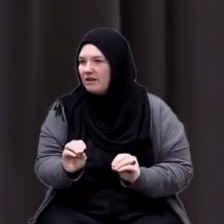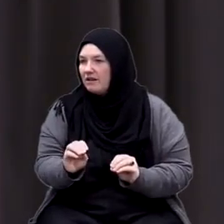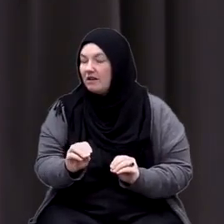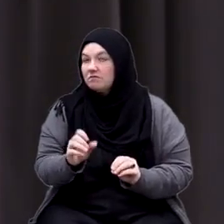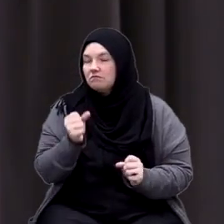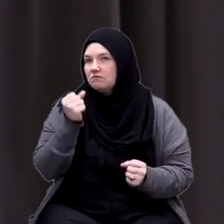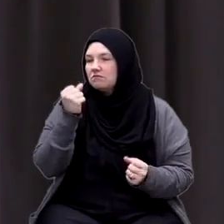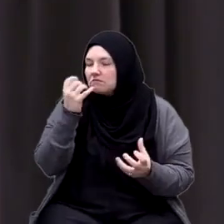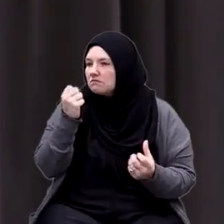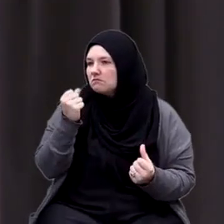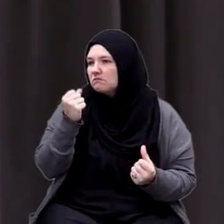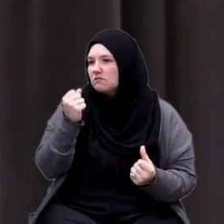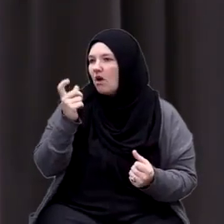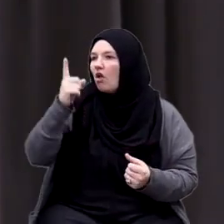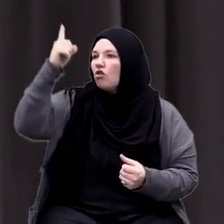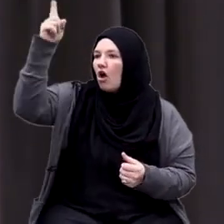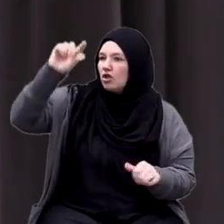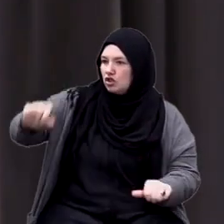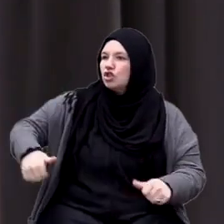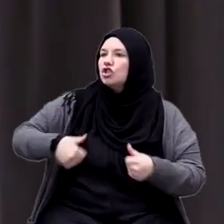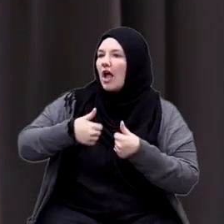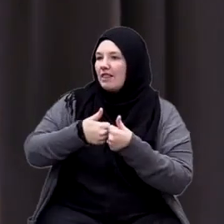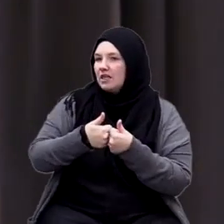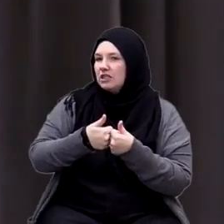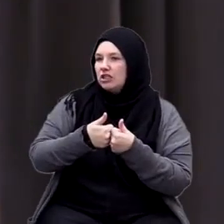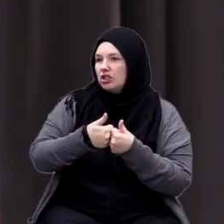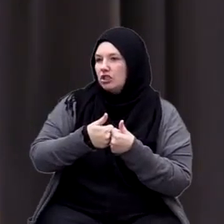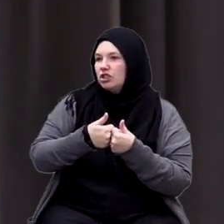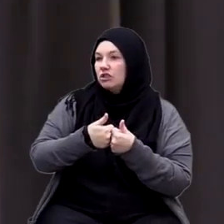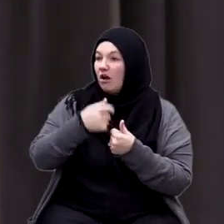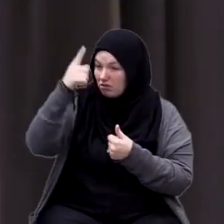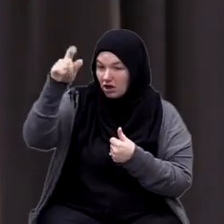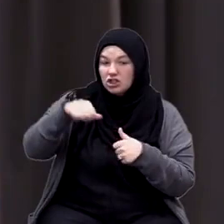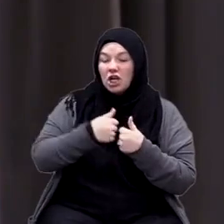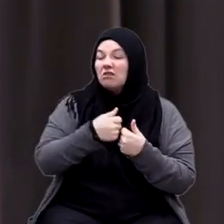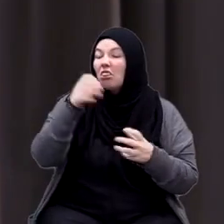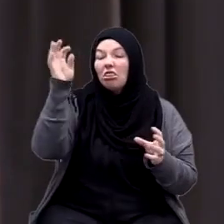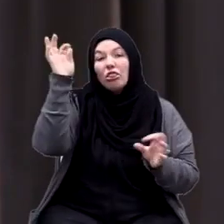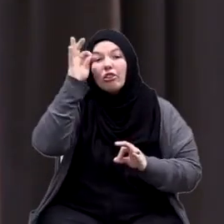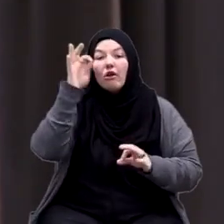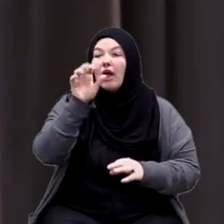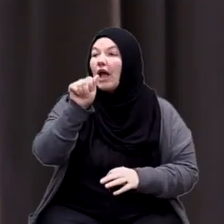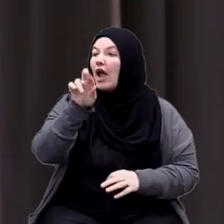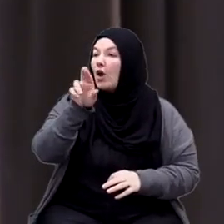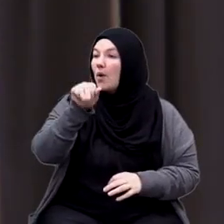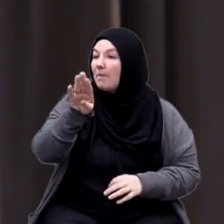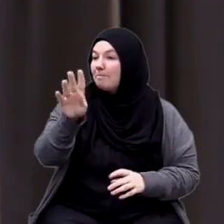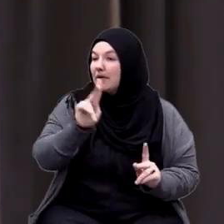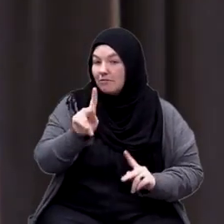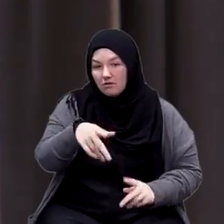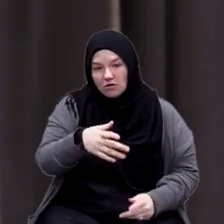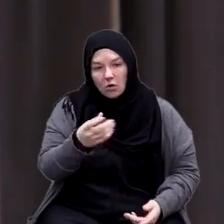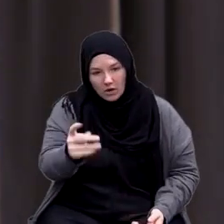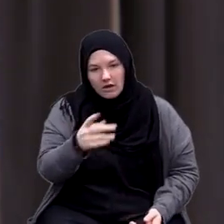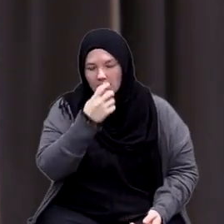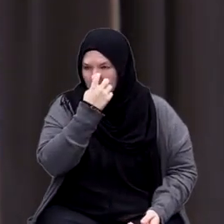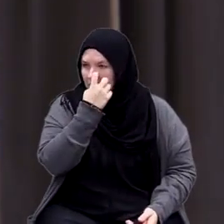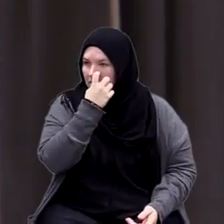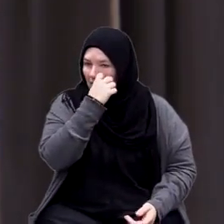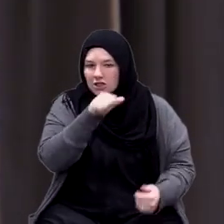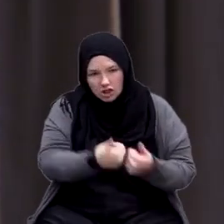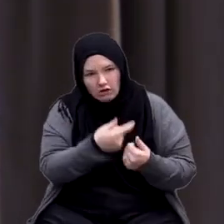miraculous that Allah challenged the ignorant Arab idol worshippers to think about